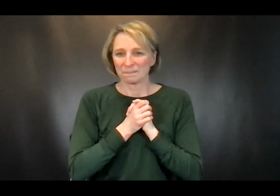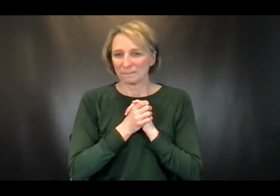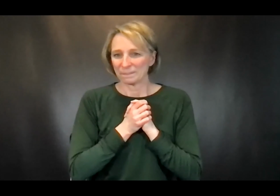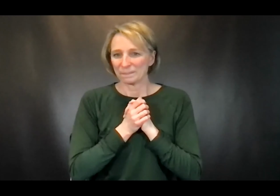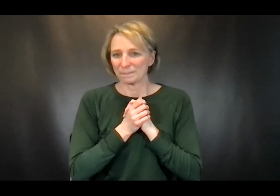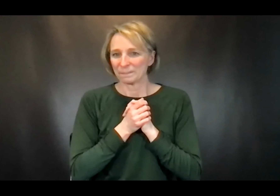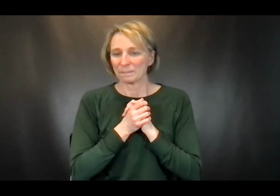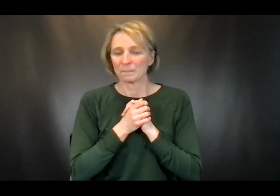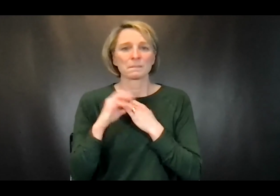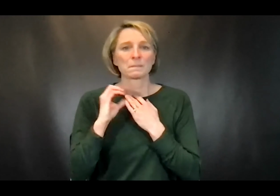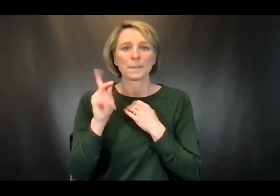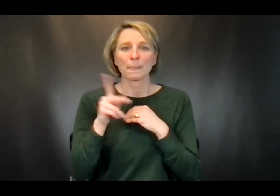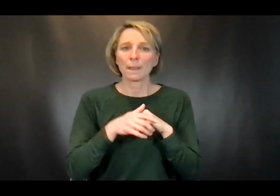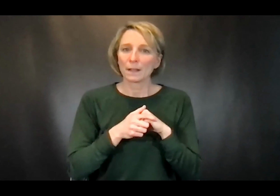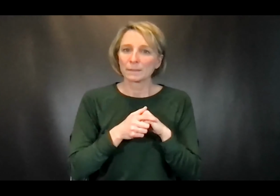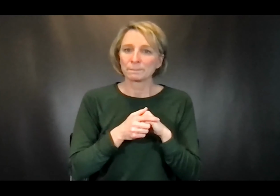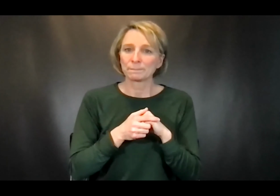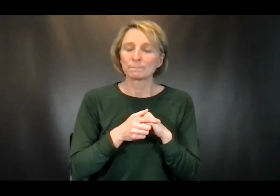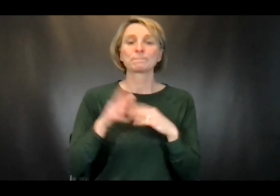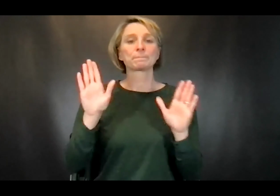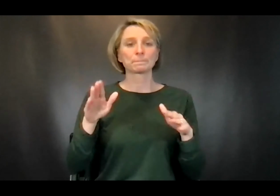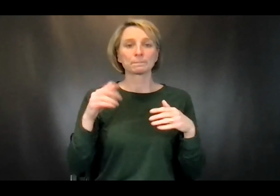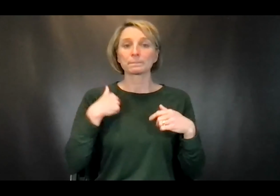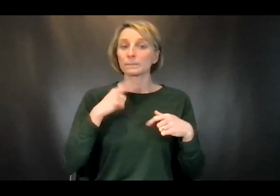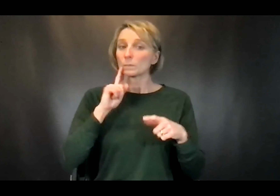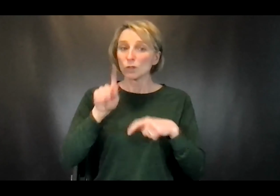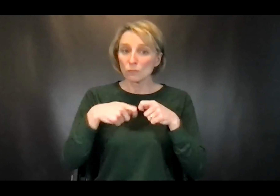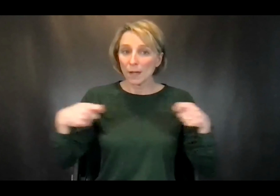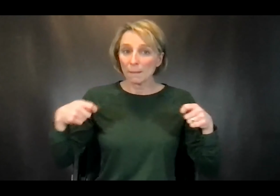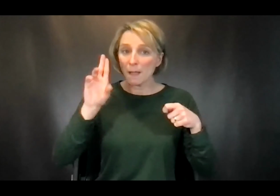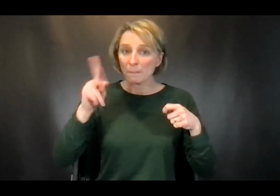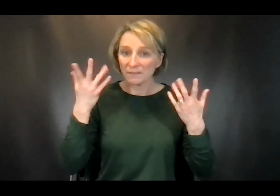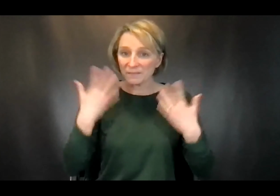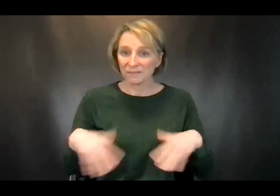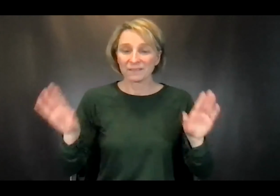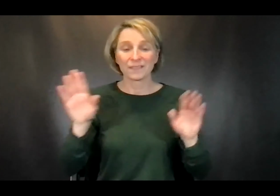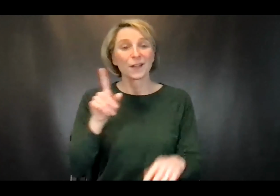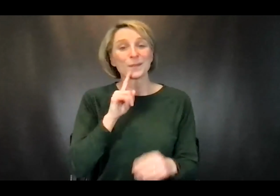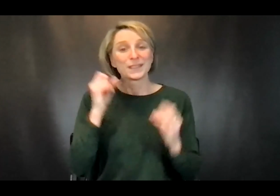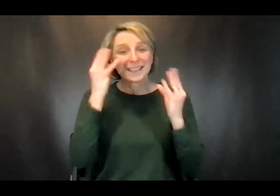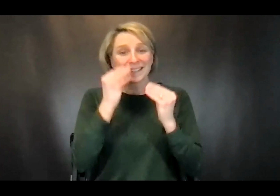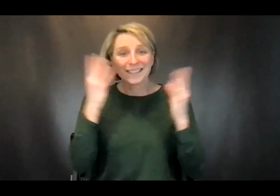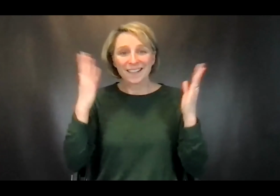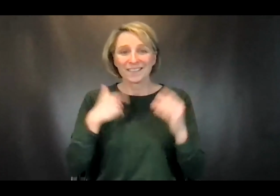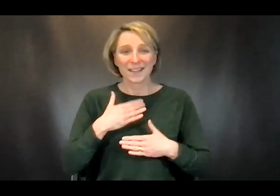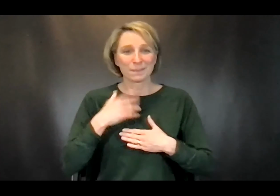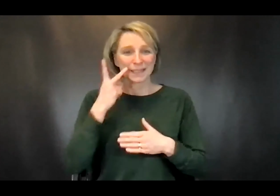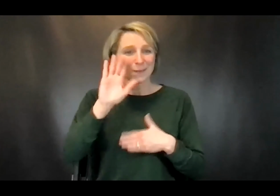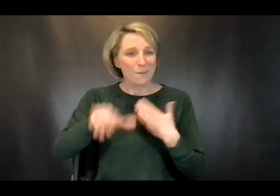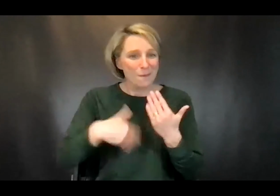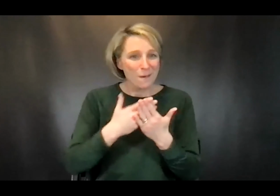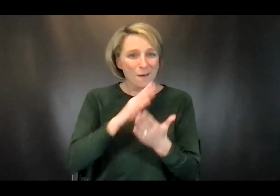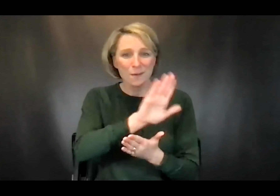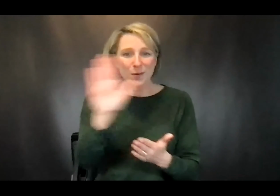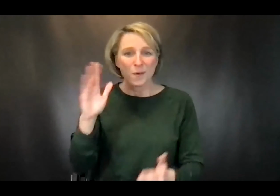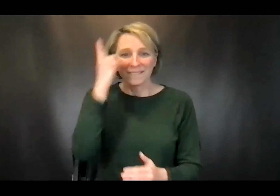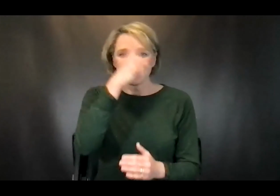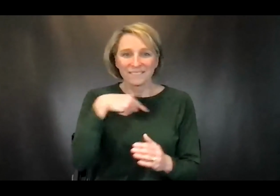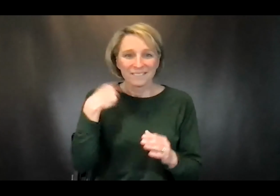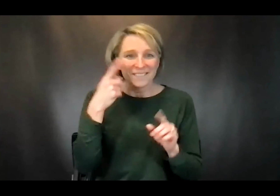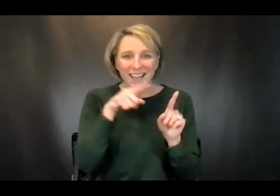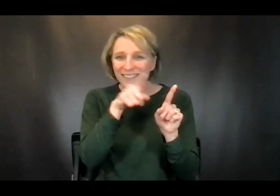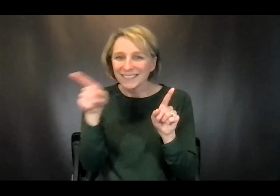All right. Well, I'm going to wrap this up then. It's just so lovely to see all your faces. Know that this may